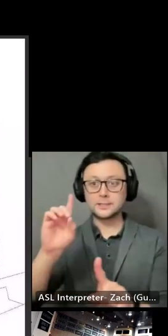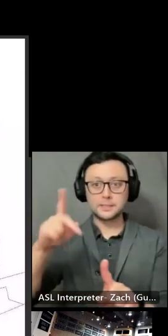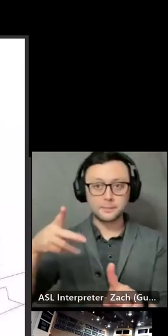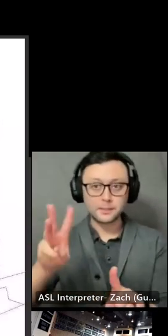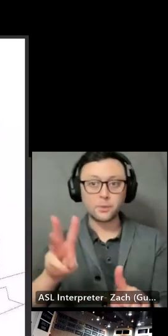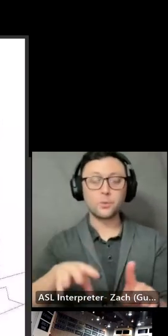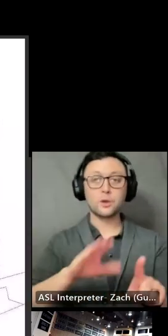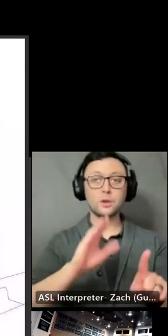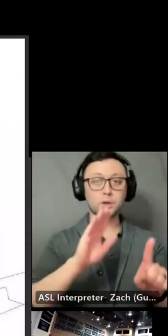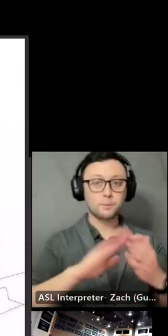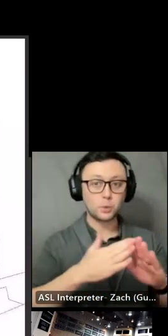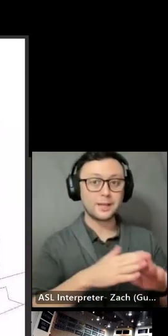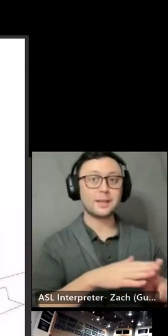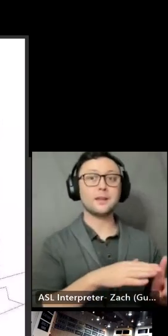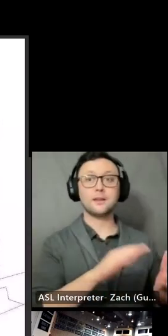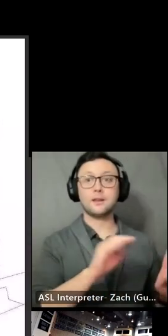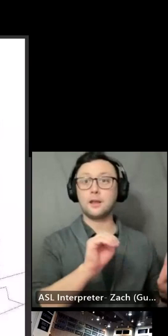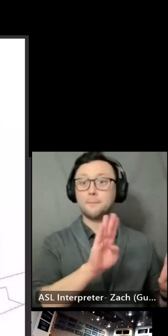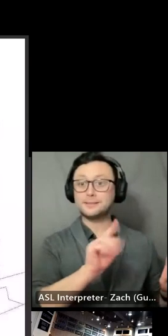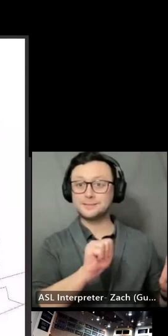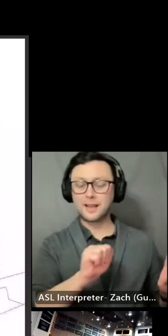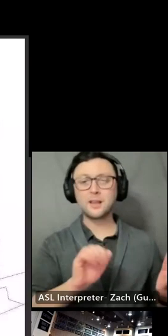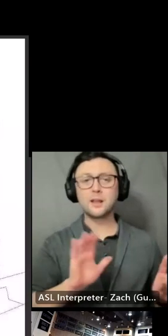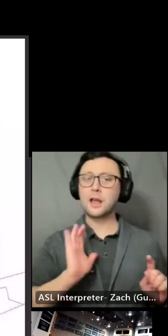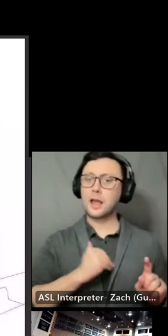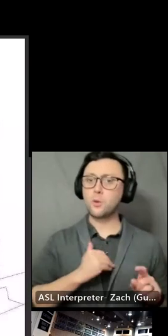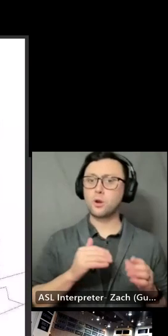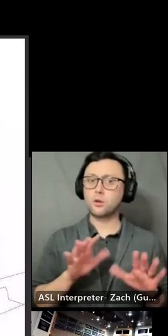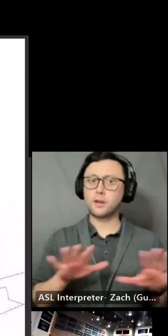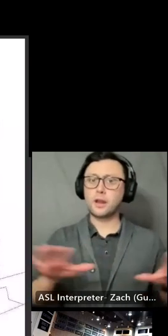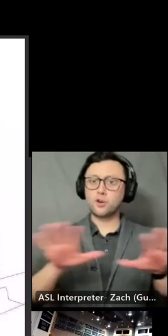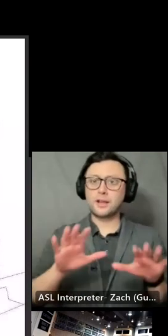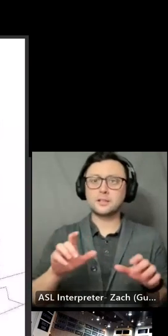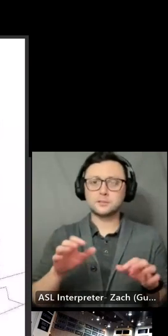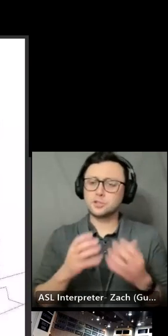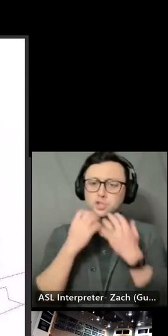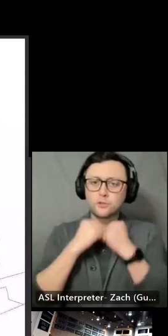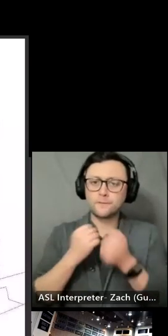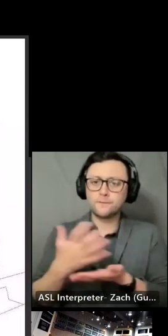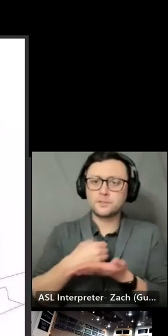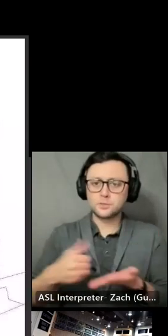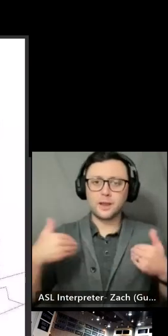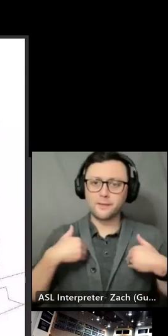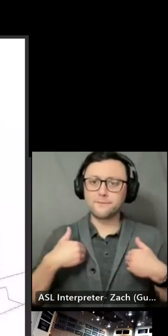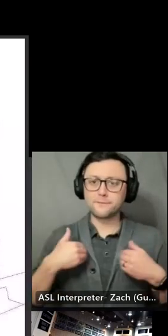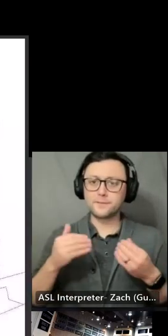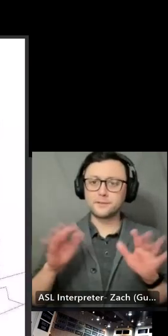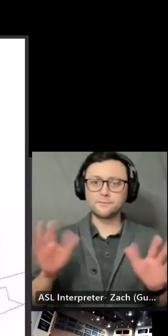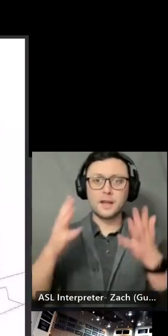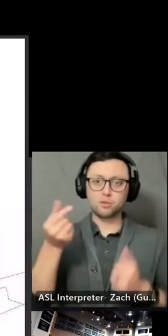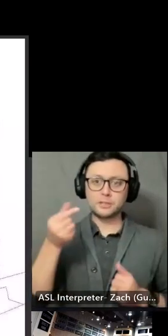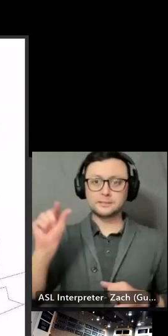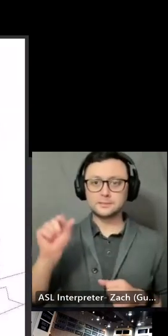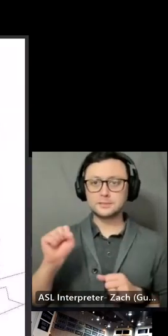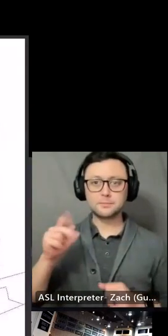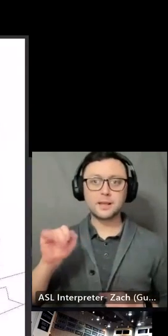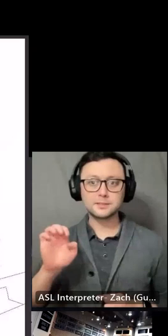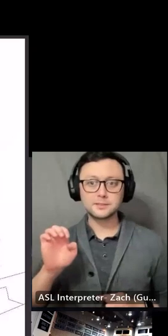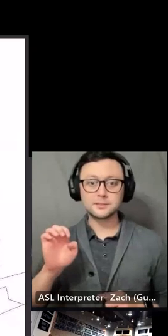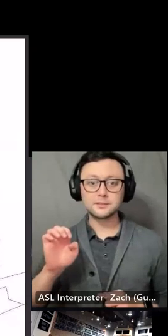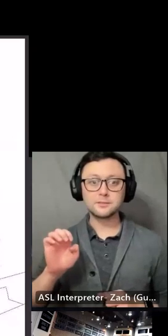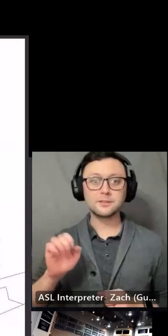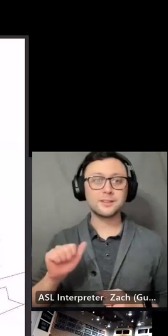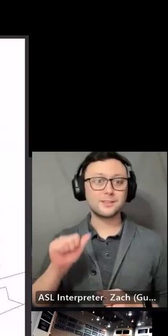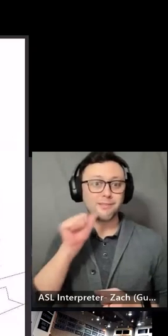possible. The people in our community deserve to have vibrant space. They deserve to have affordable housing, truly affordable housing, not at 80%